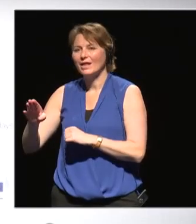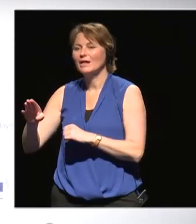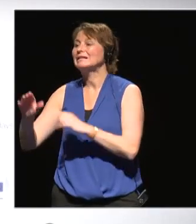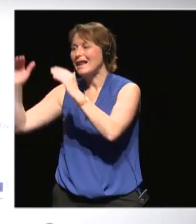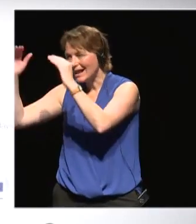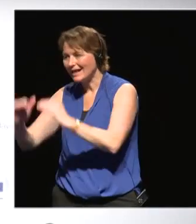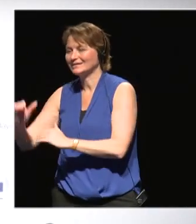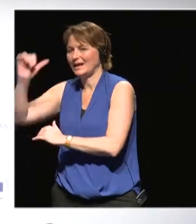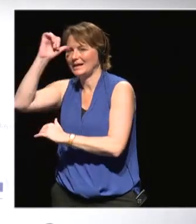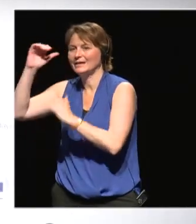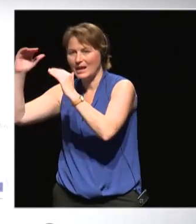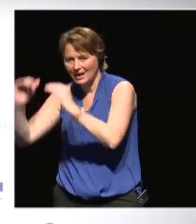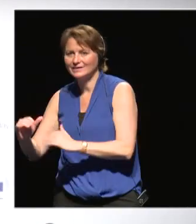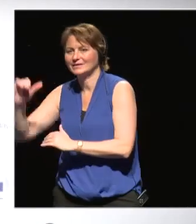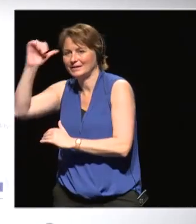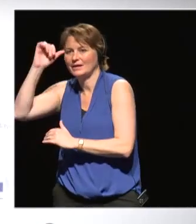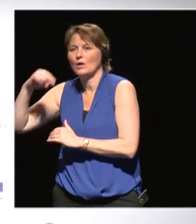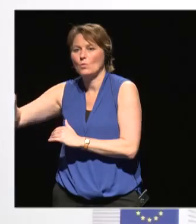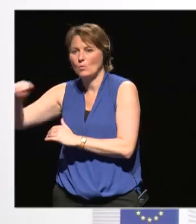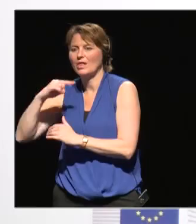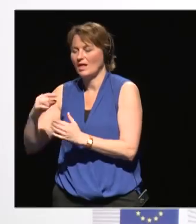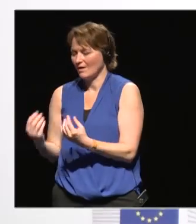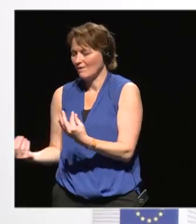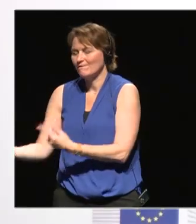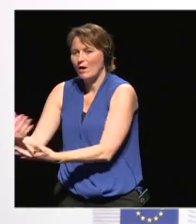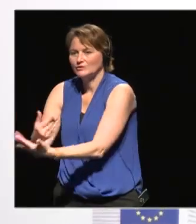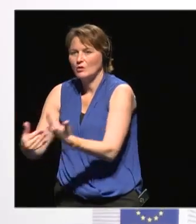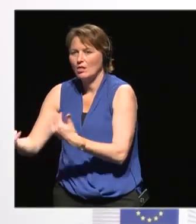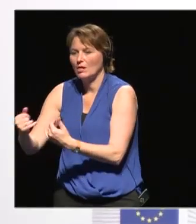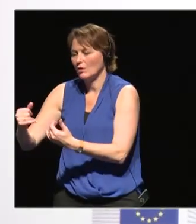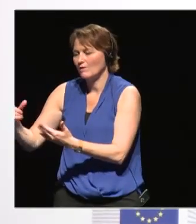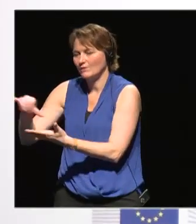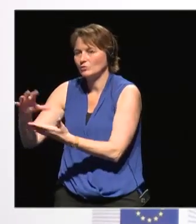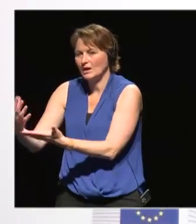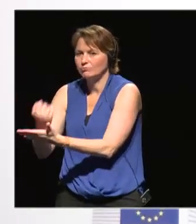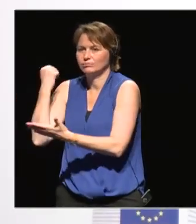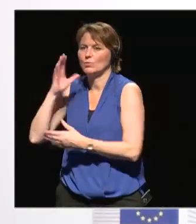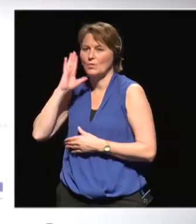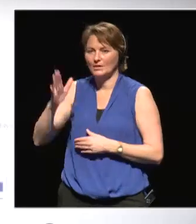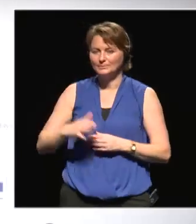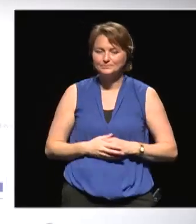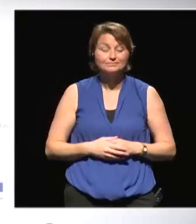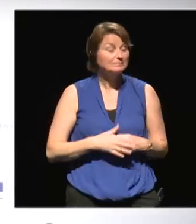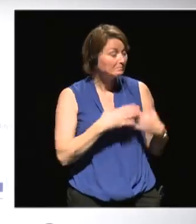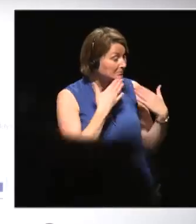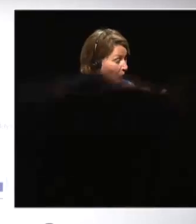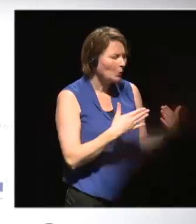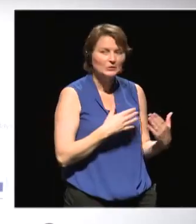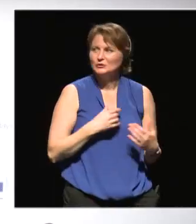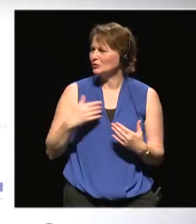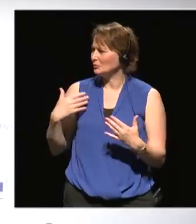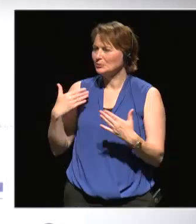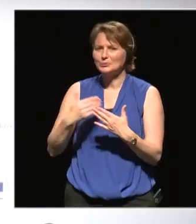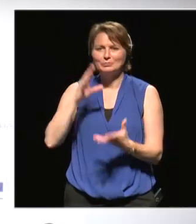they would use to otherwise generate that power. Very good. Thank you very much. Can I just borrow the microphone? Let me just summarize where we've got